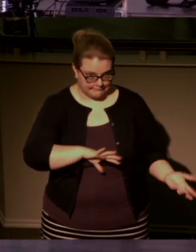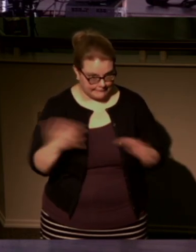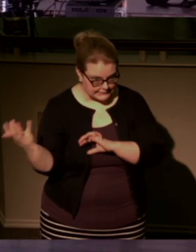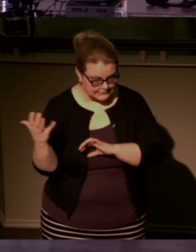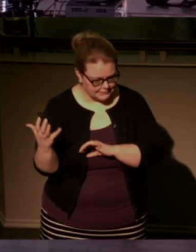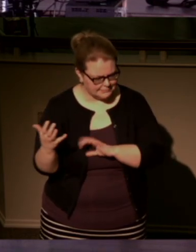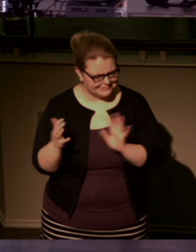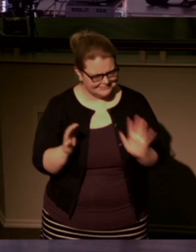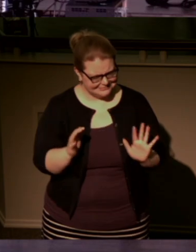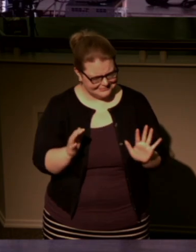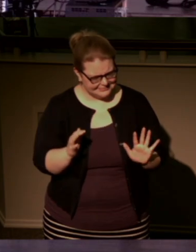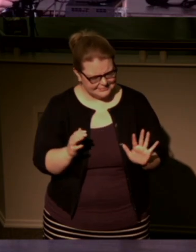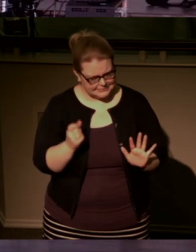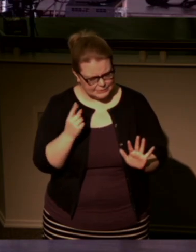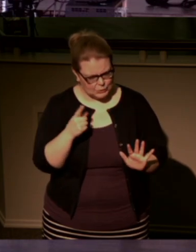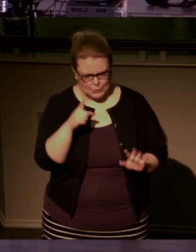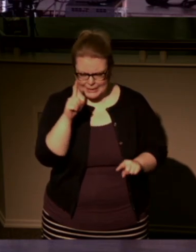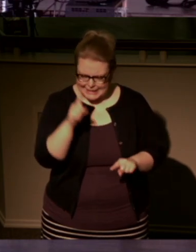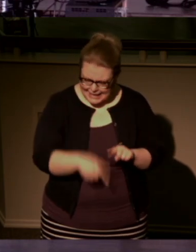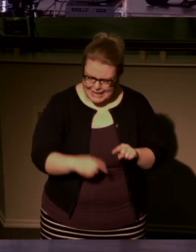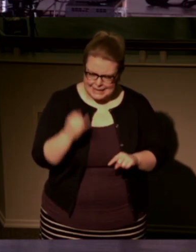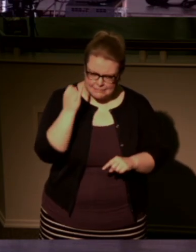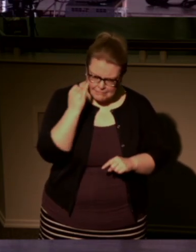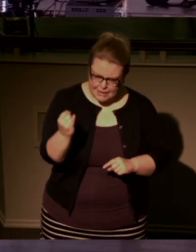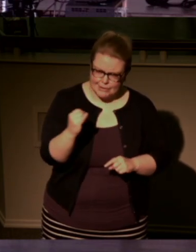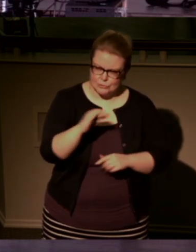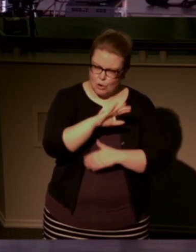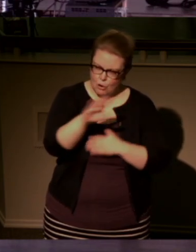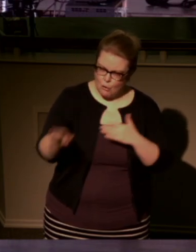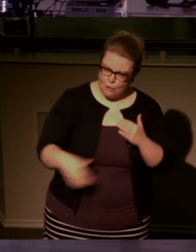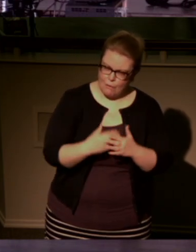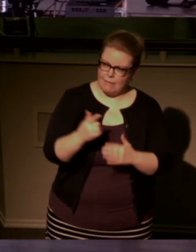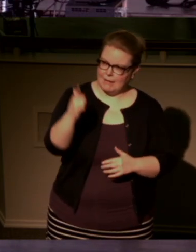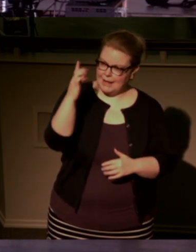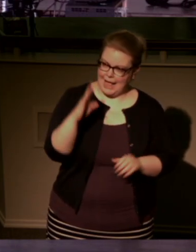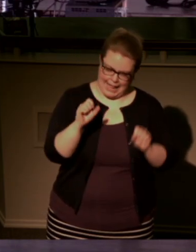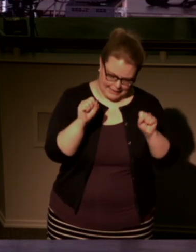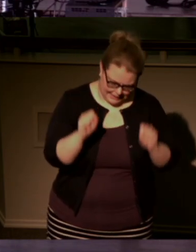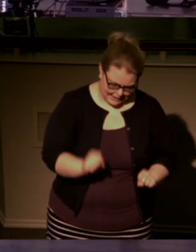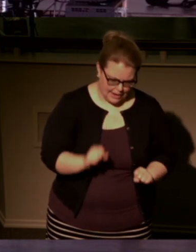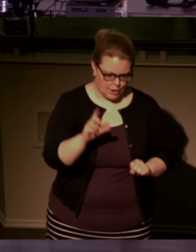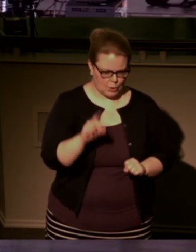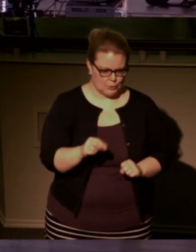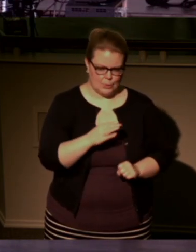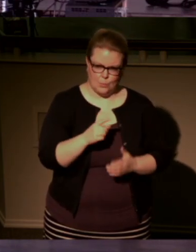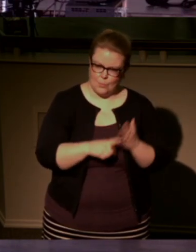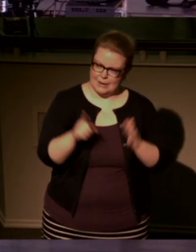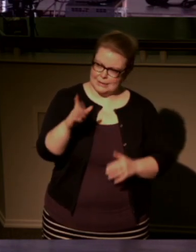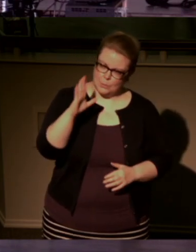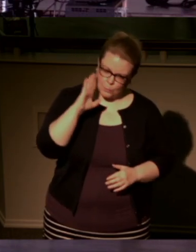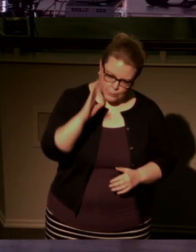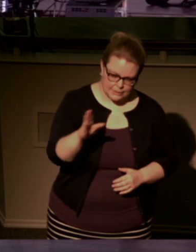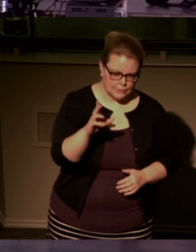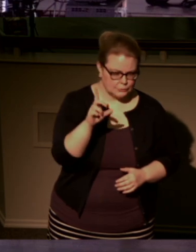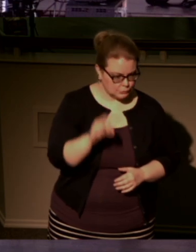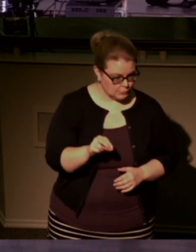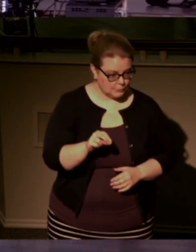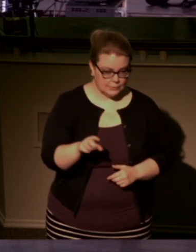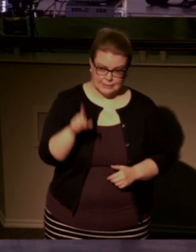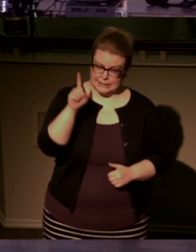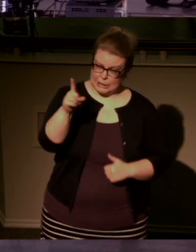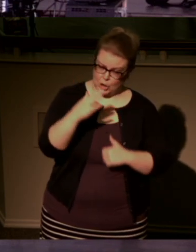I want to tell you something. You can't imagine all that God can do and will do. And he calls you to have